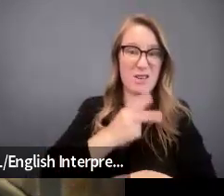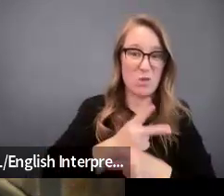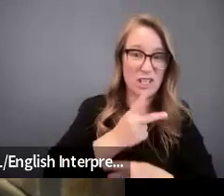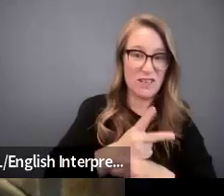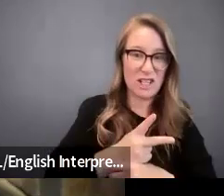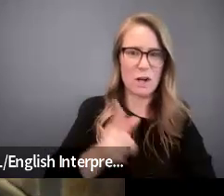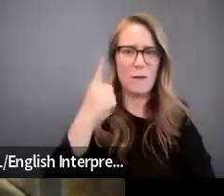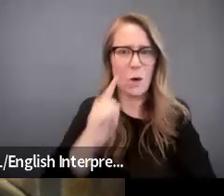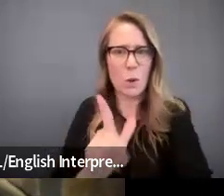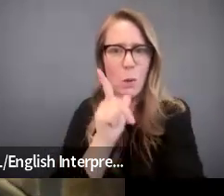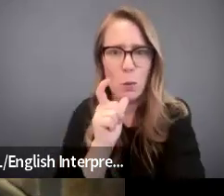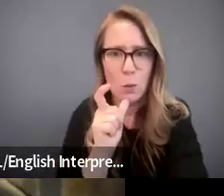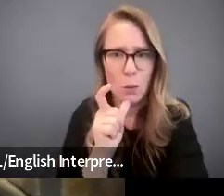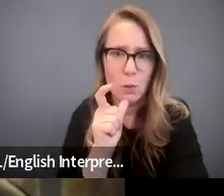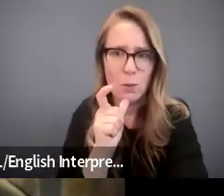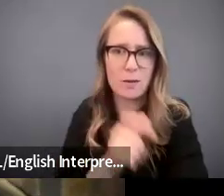Self-preservation for who?